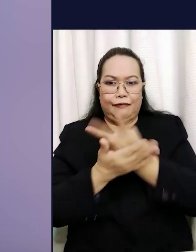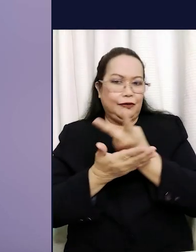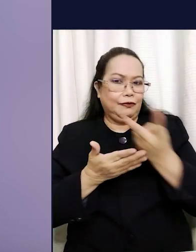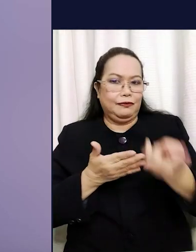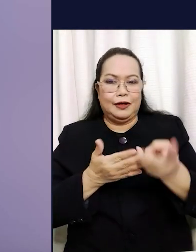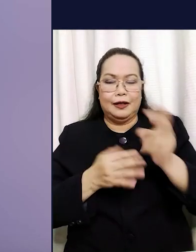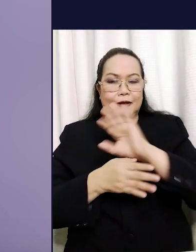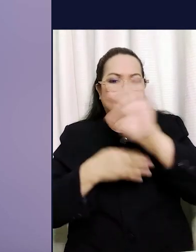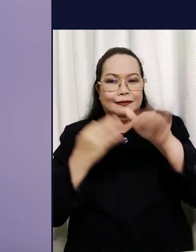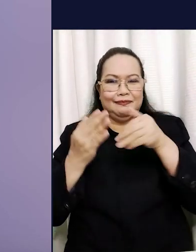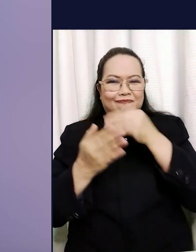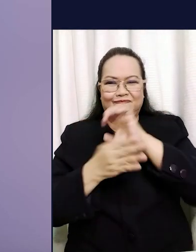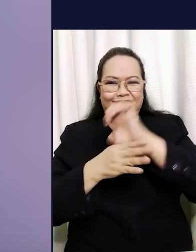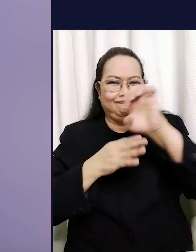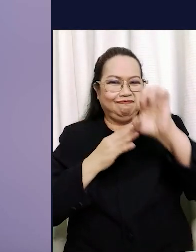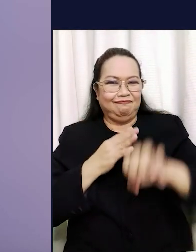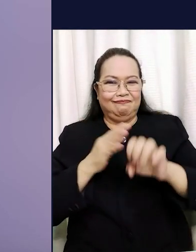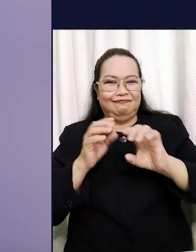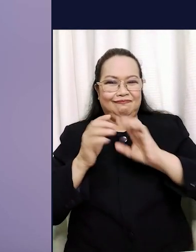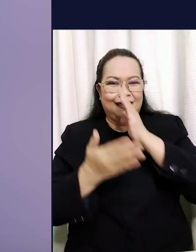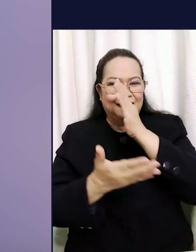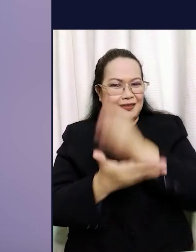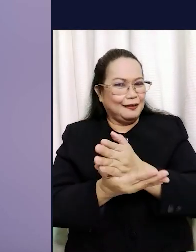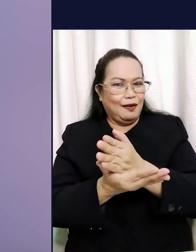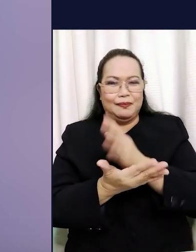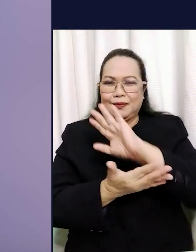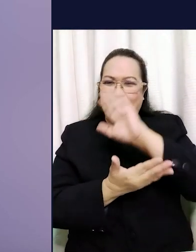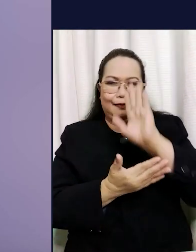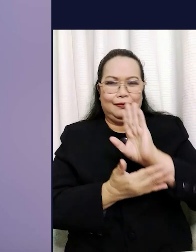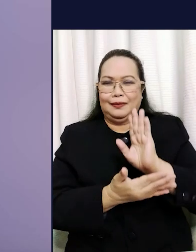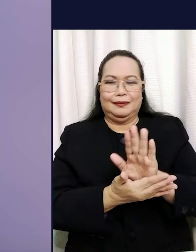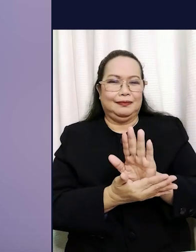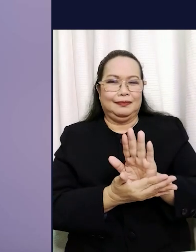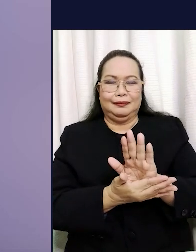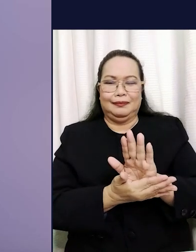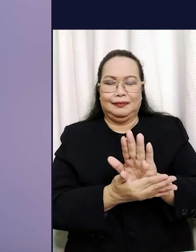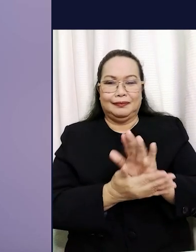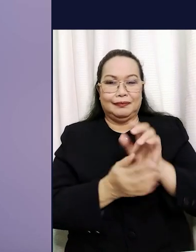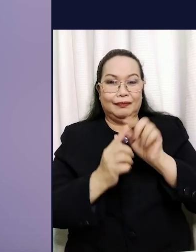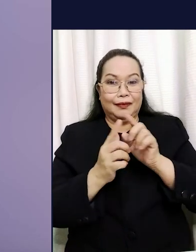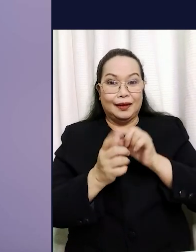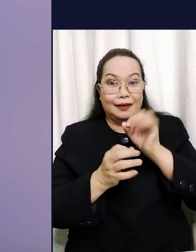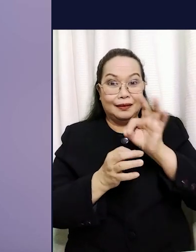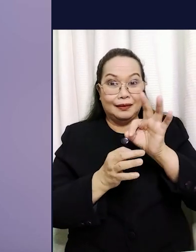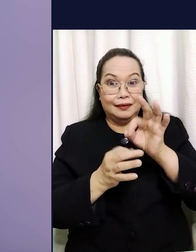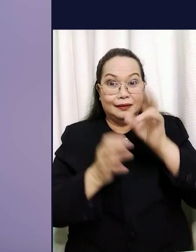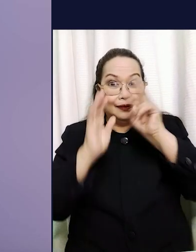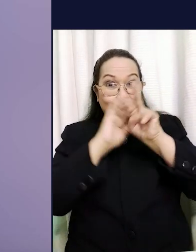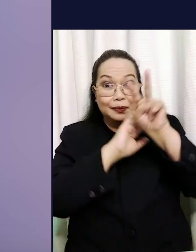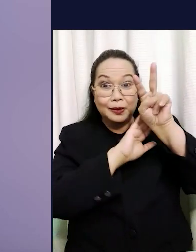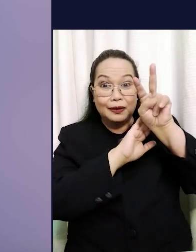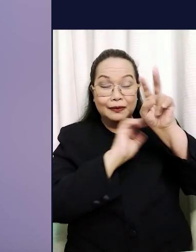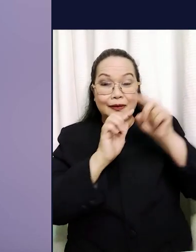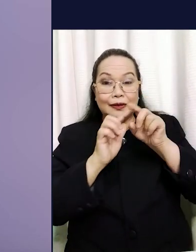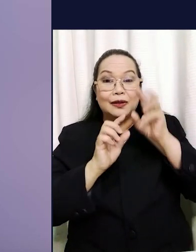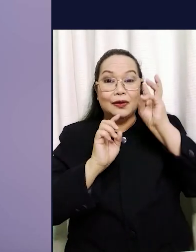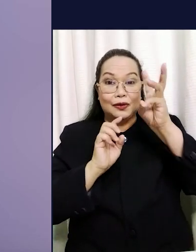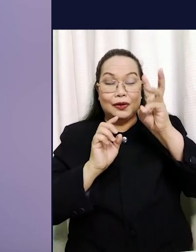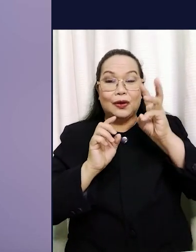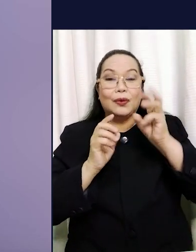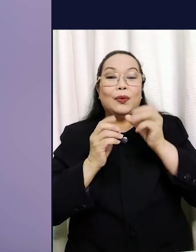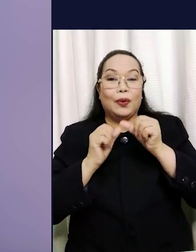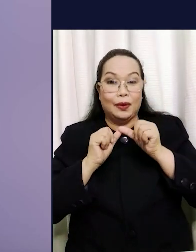translation, love never ends. As for prophecies, they will pass away. As for